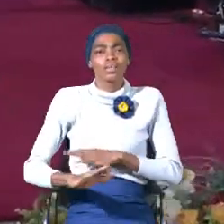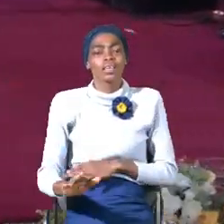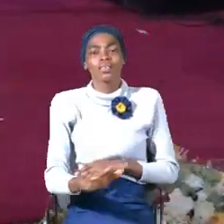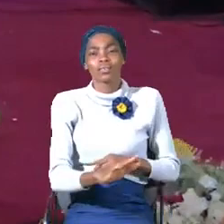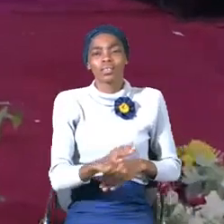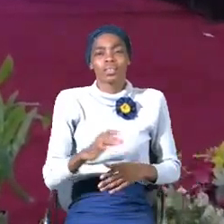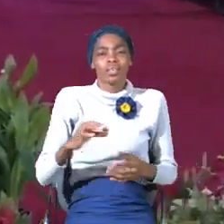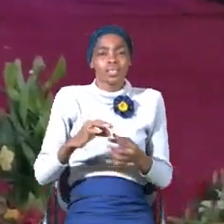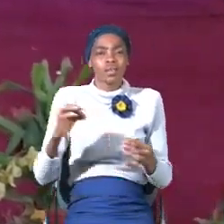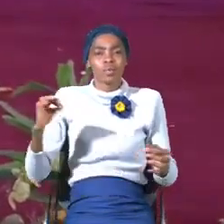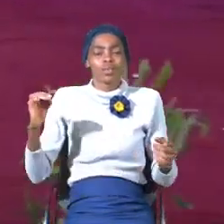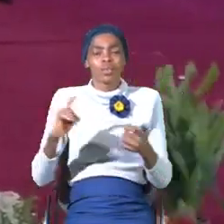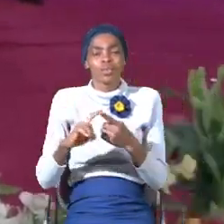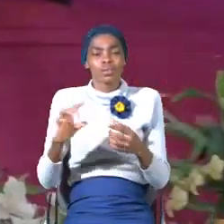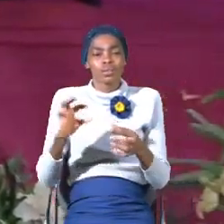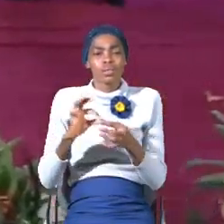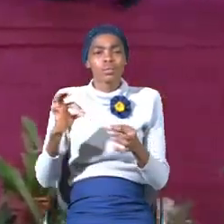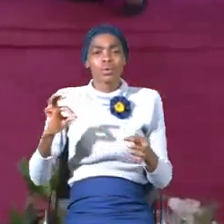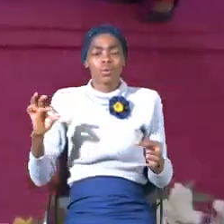Spirit to spirit,